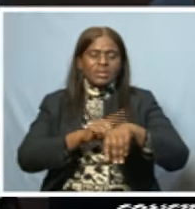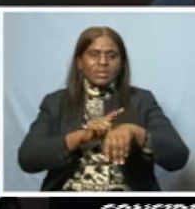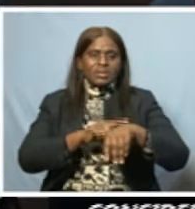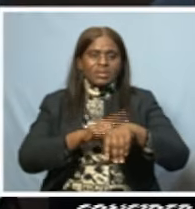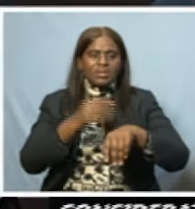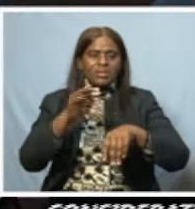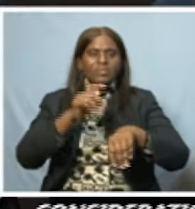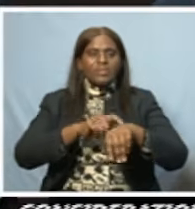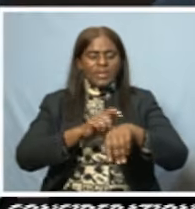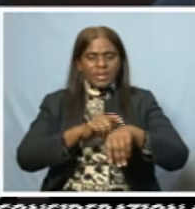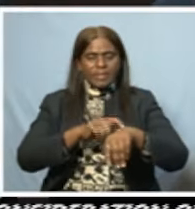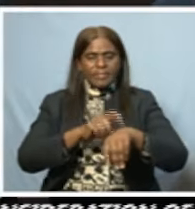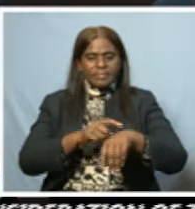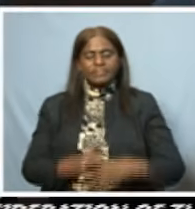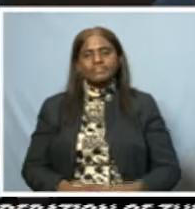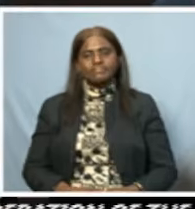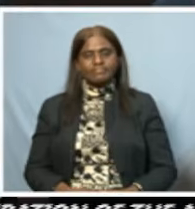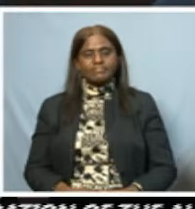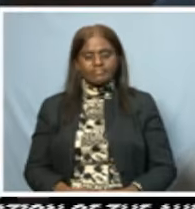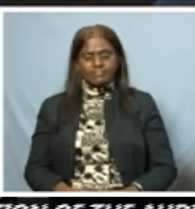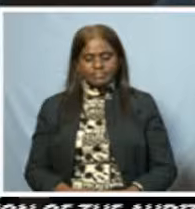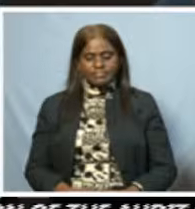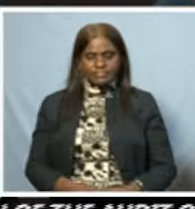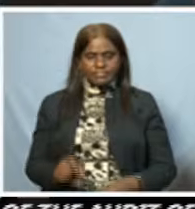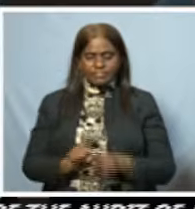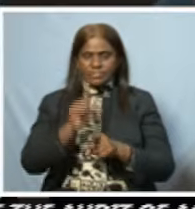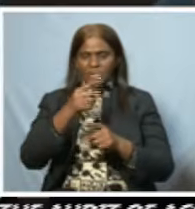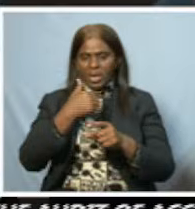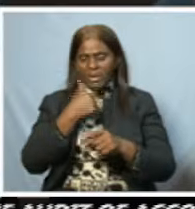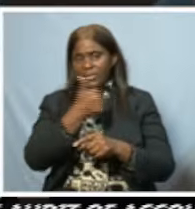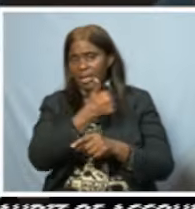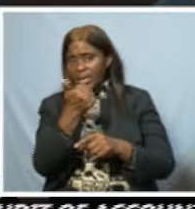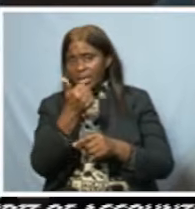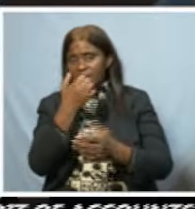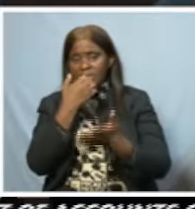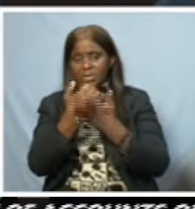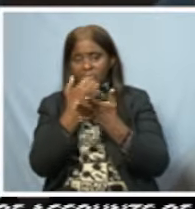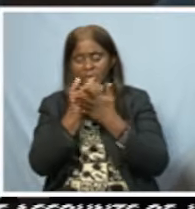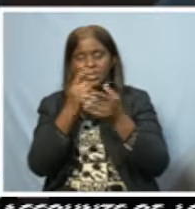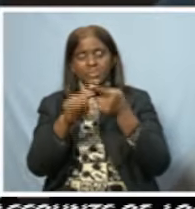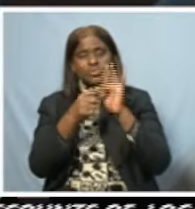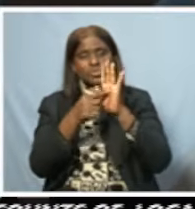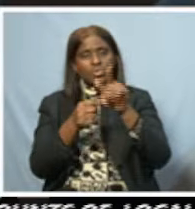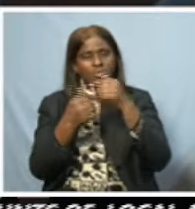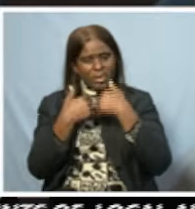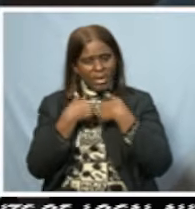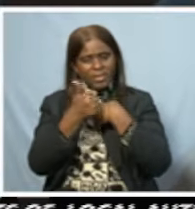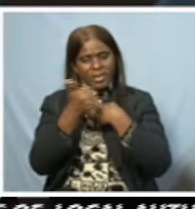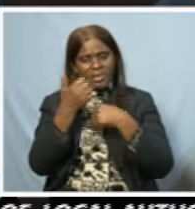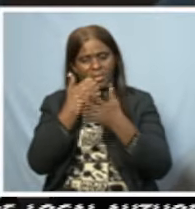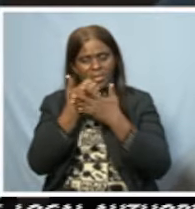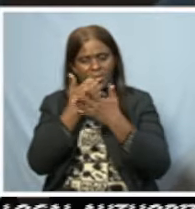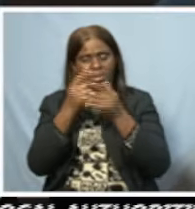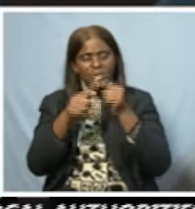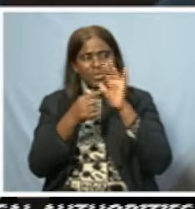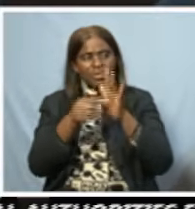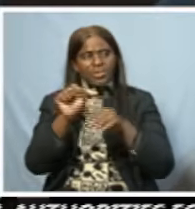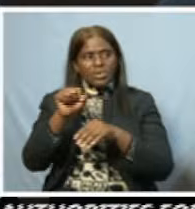period of time. And do you have any evidence to show that